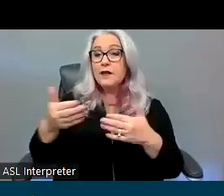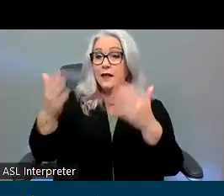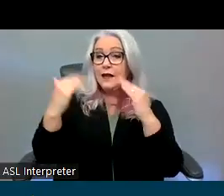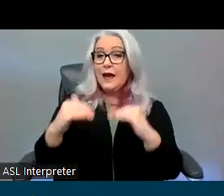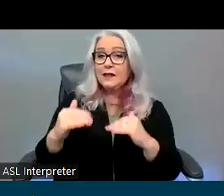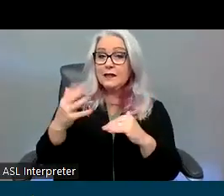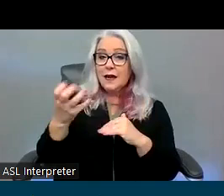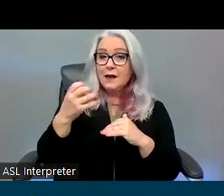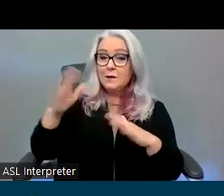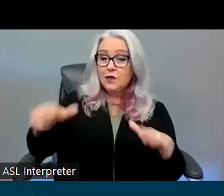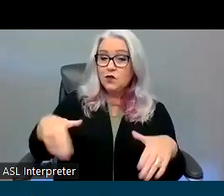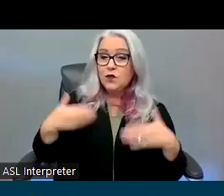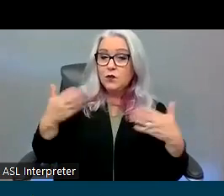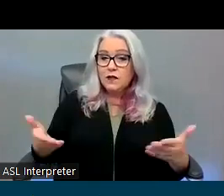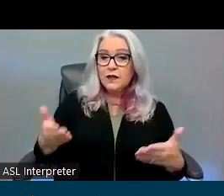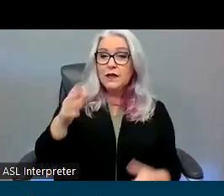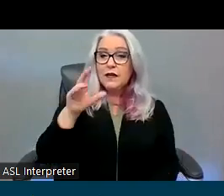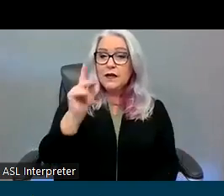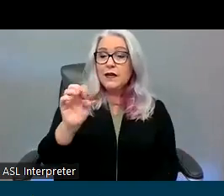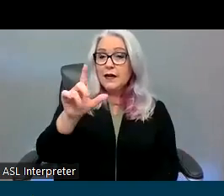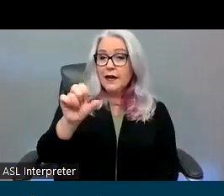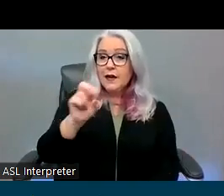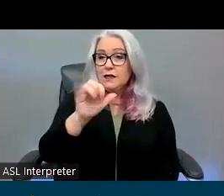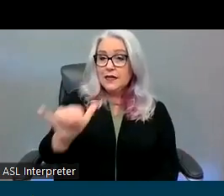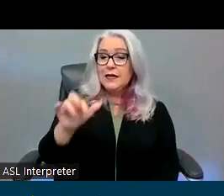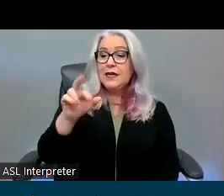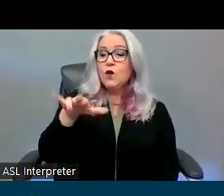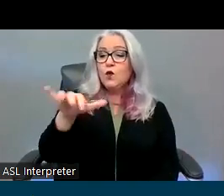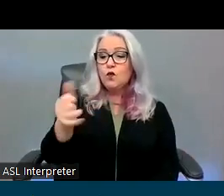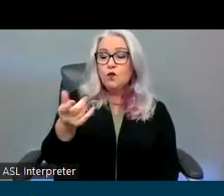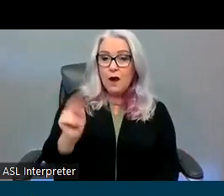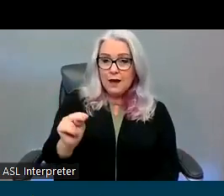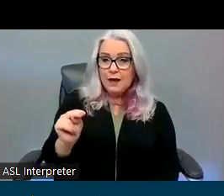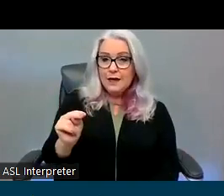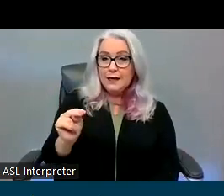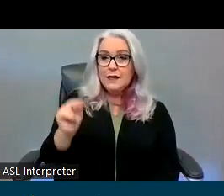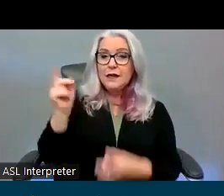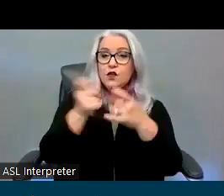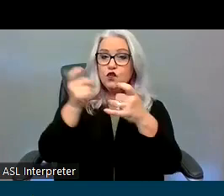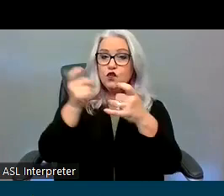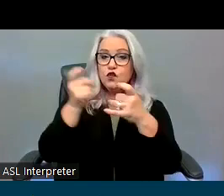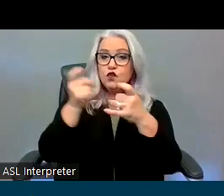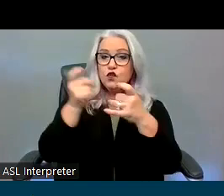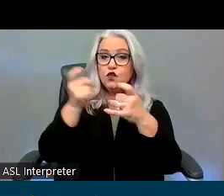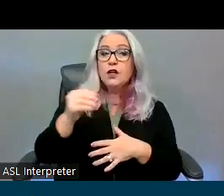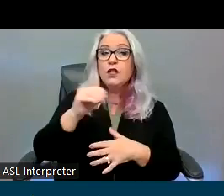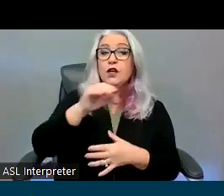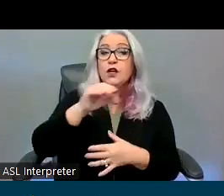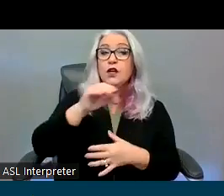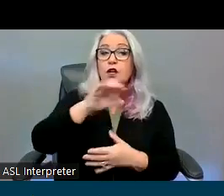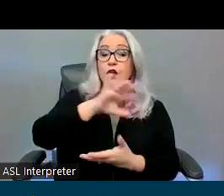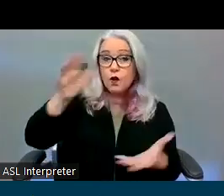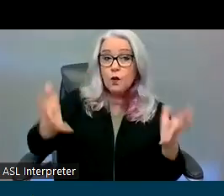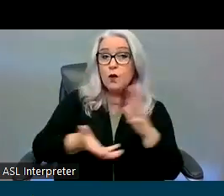introducing Kelsey Ryan. She's the Director Global of Talent Acquisition Operations, and